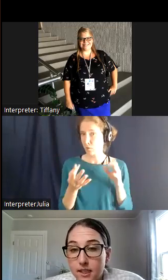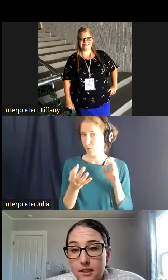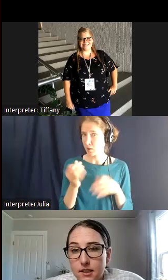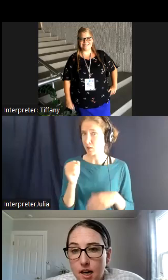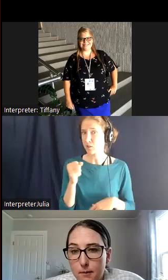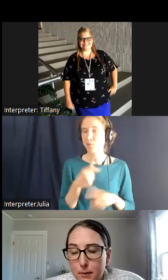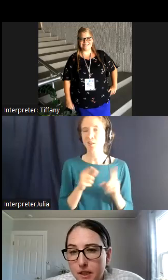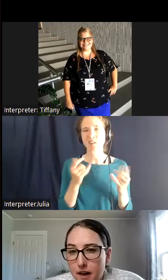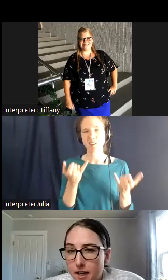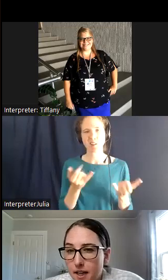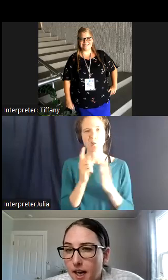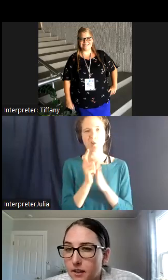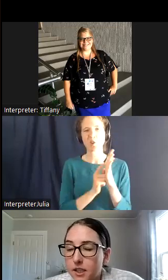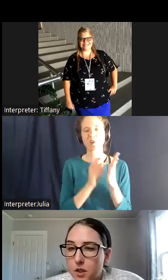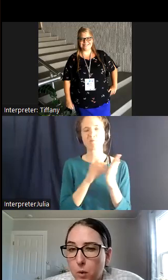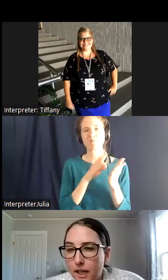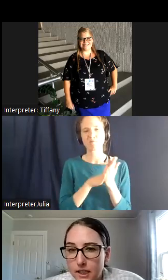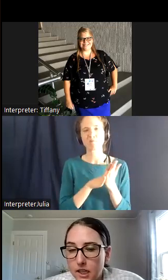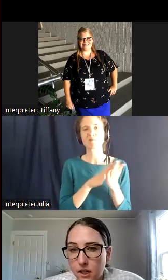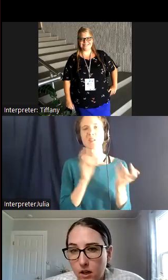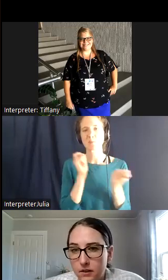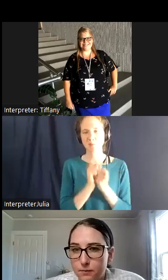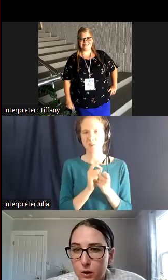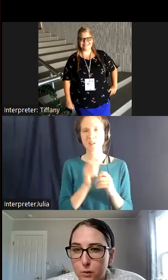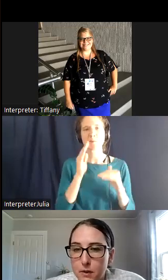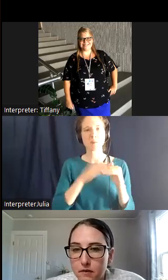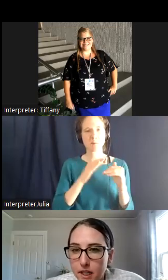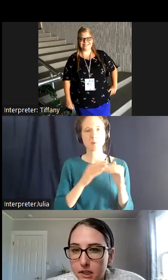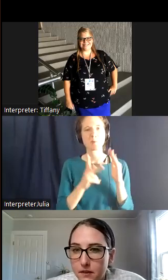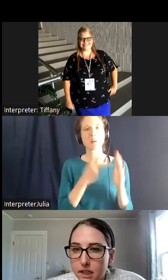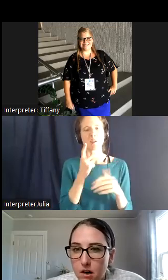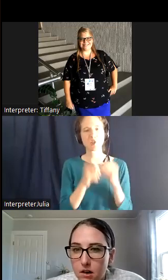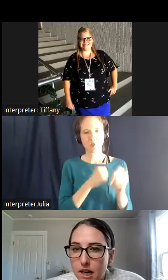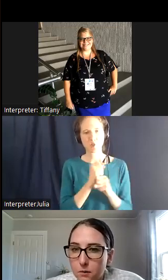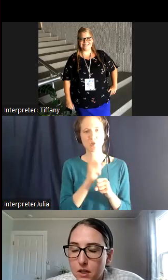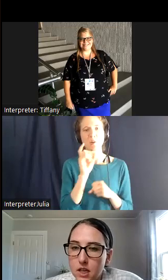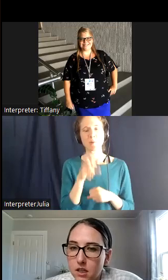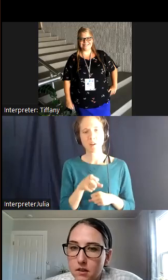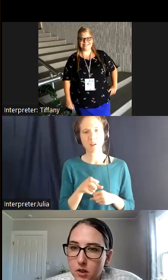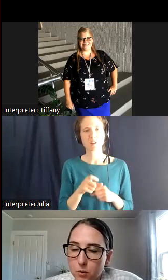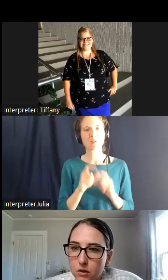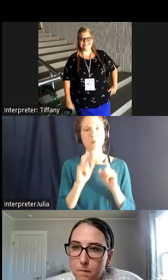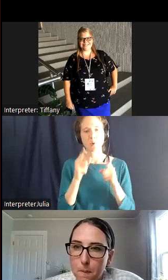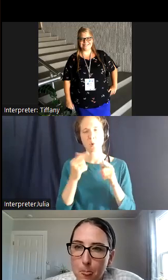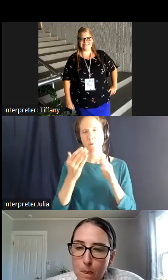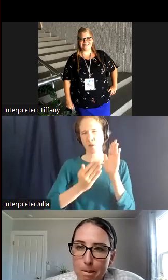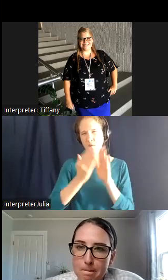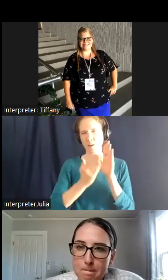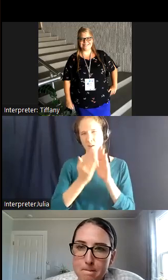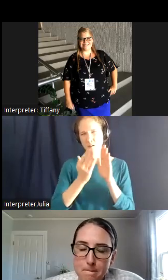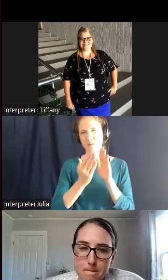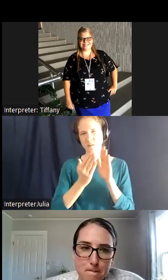it is specifying that at least twice a year, those would be face-to-face contacts with the individual.